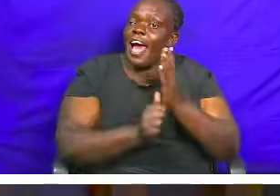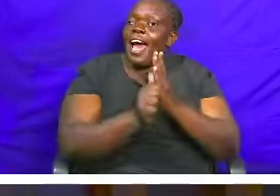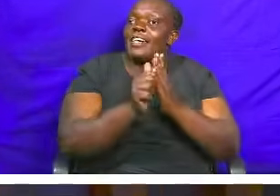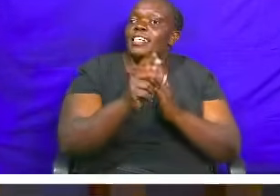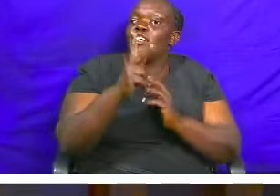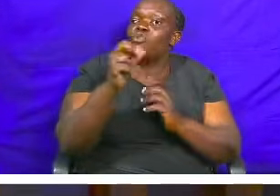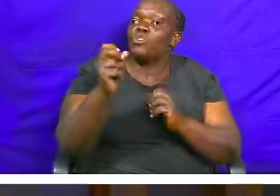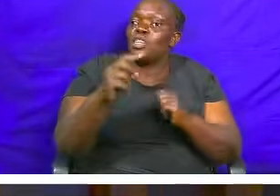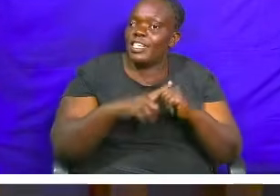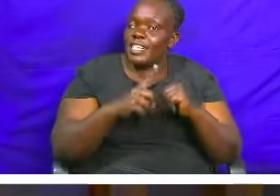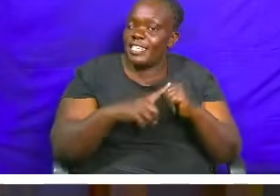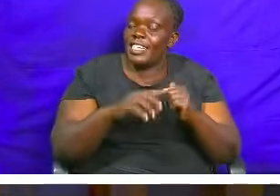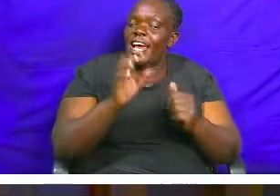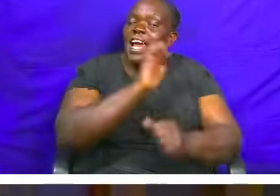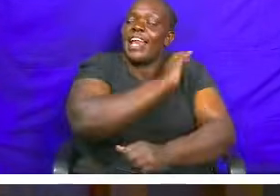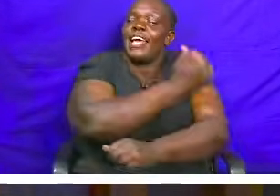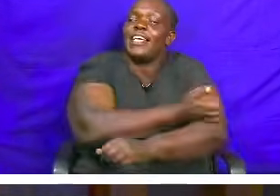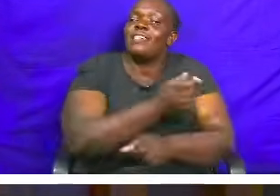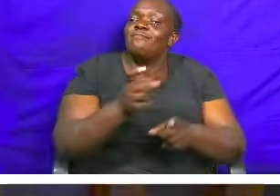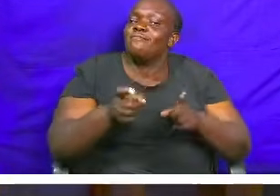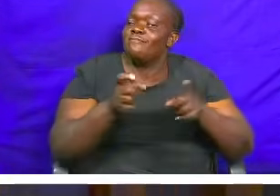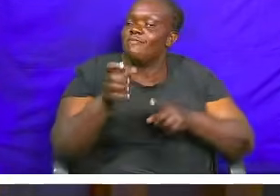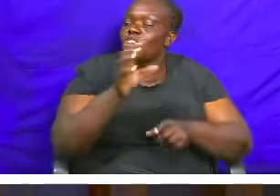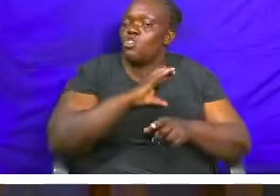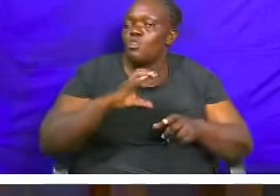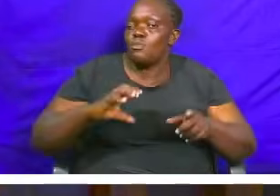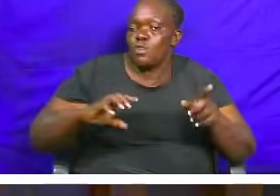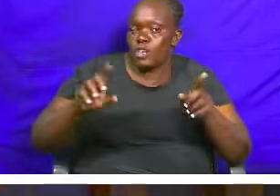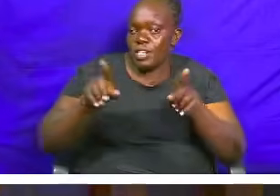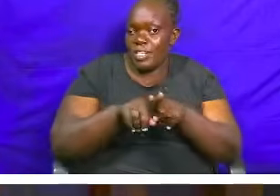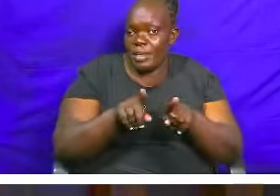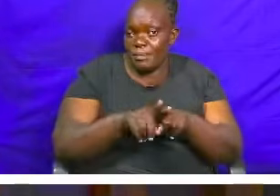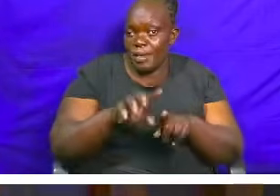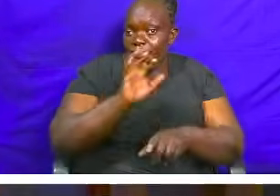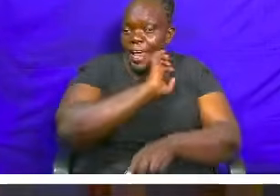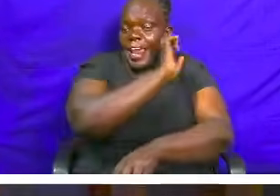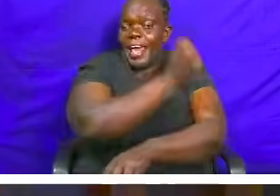the Energy Regulatory Commission is a creature of the energy,